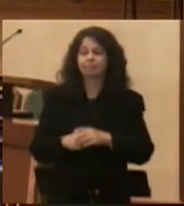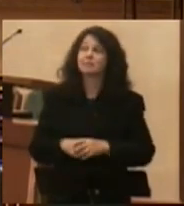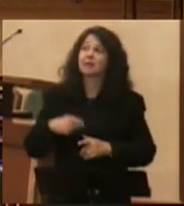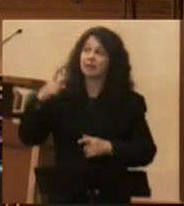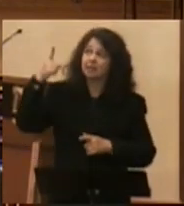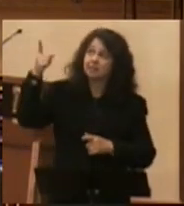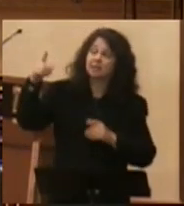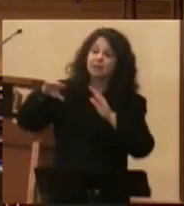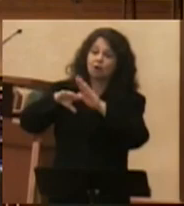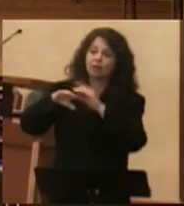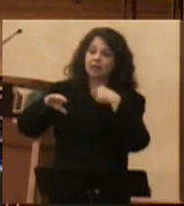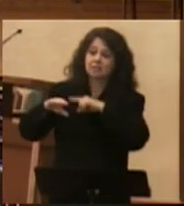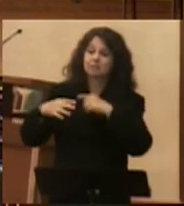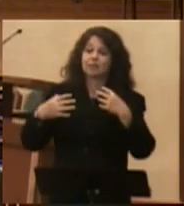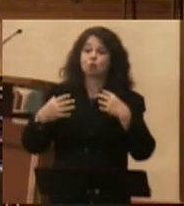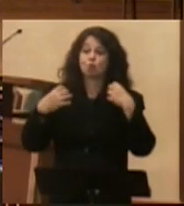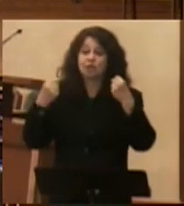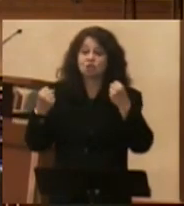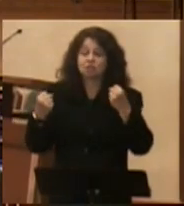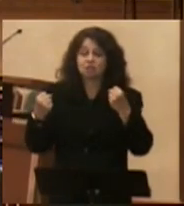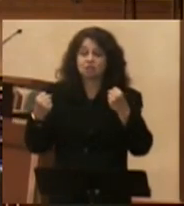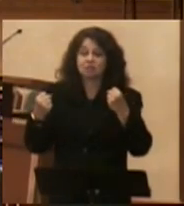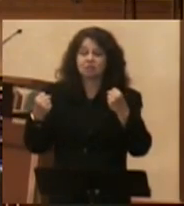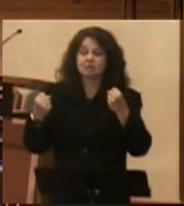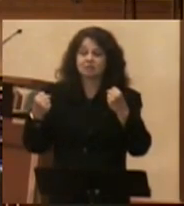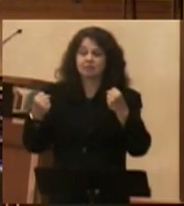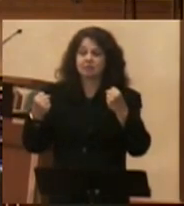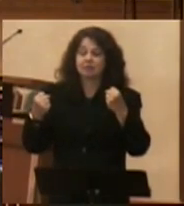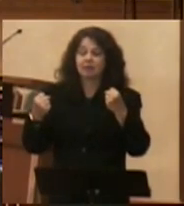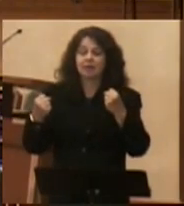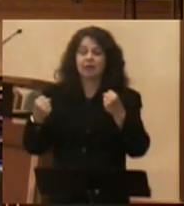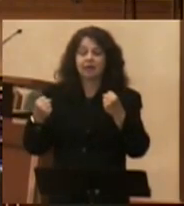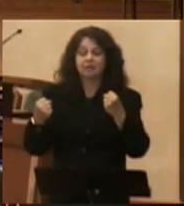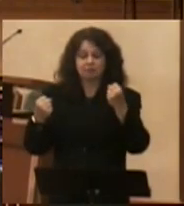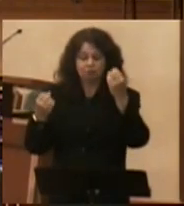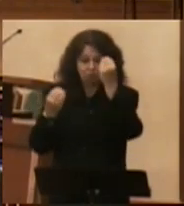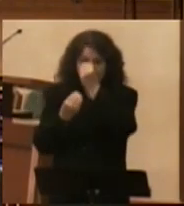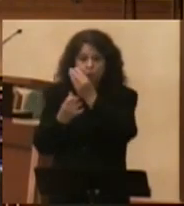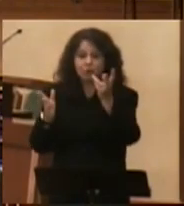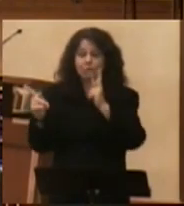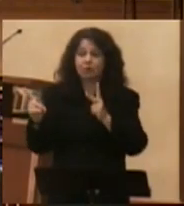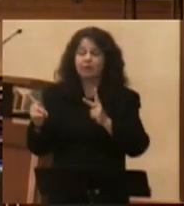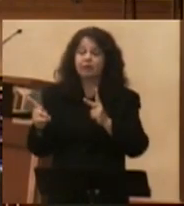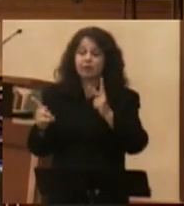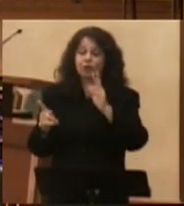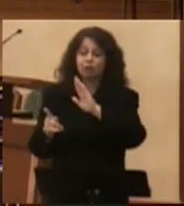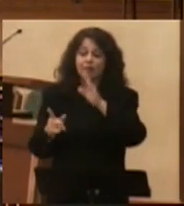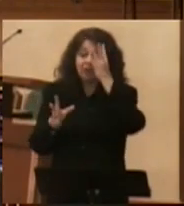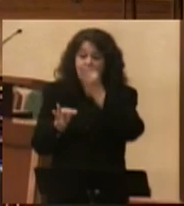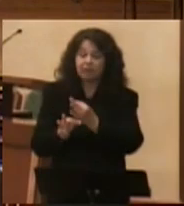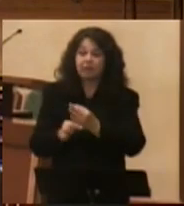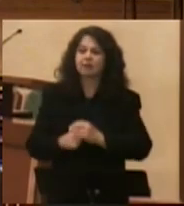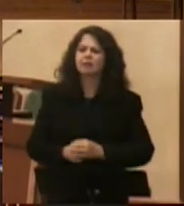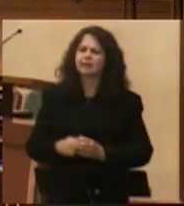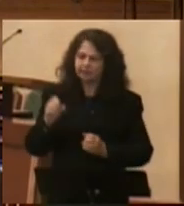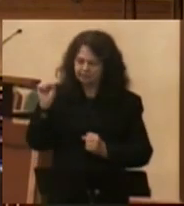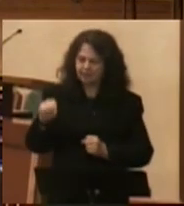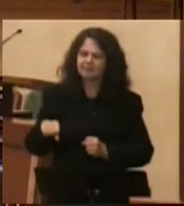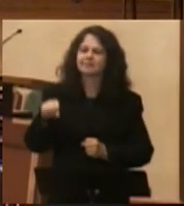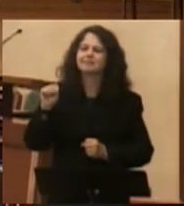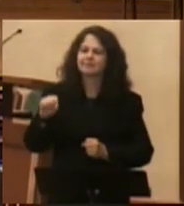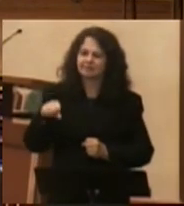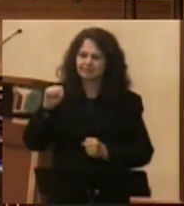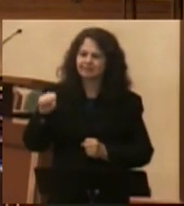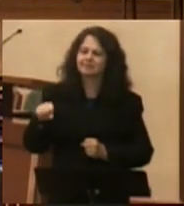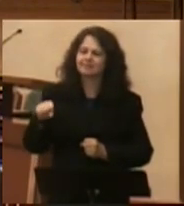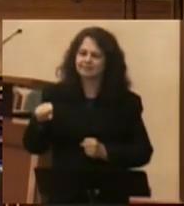to be courageous and speak out for the faith? Well, that one is yes. That one is a